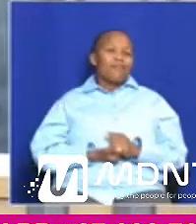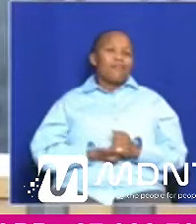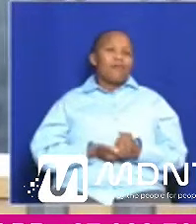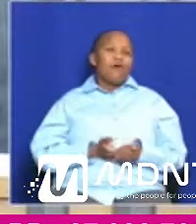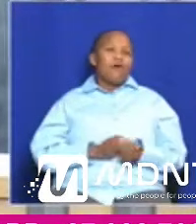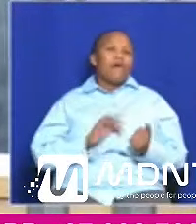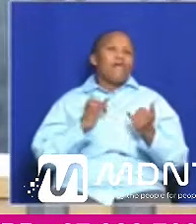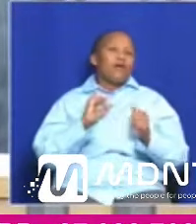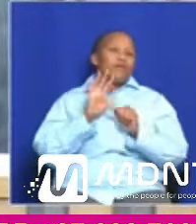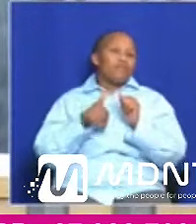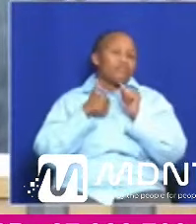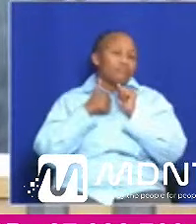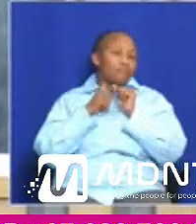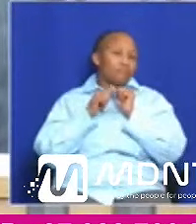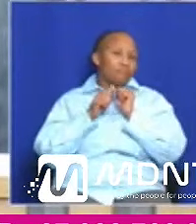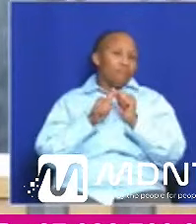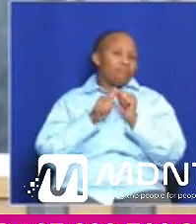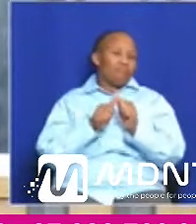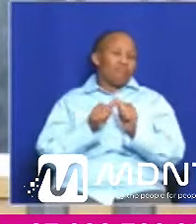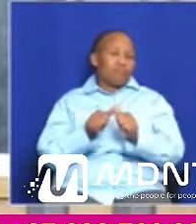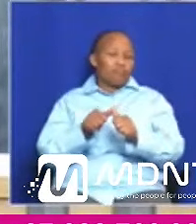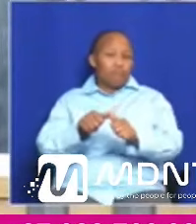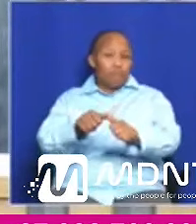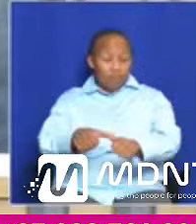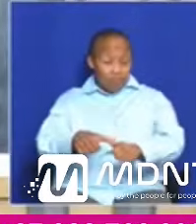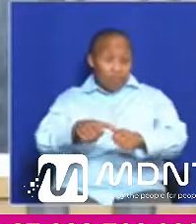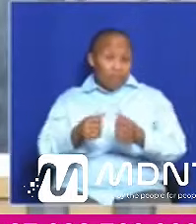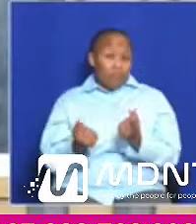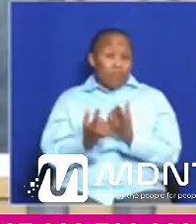it, with SAPS's